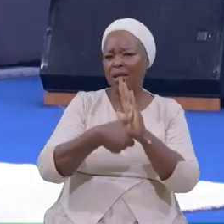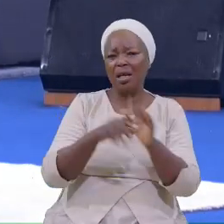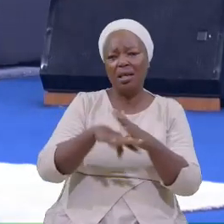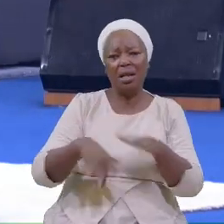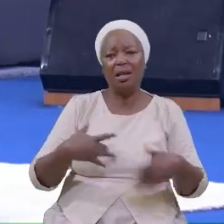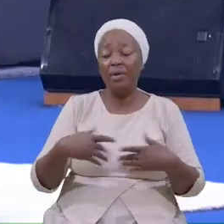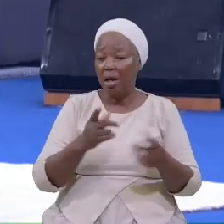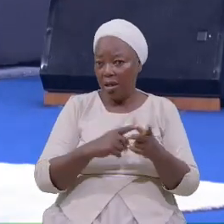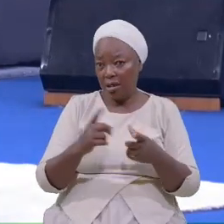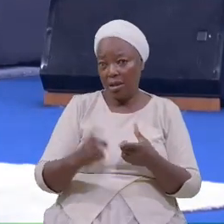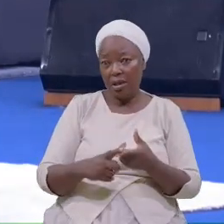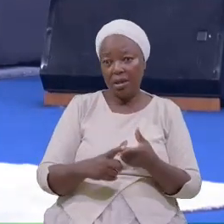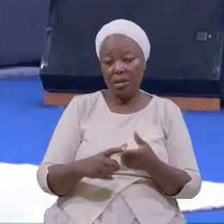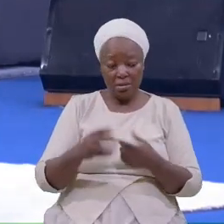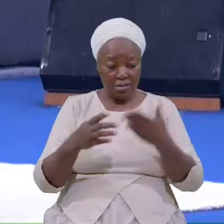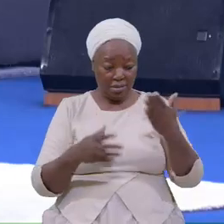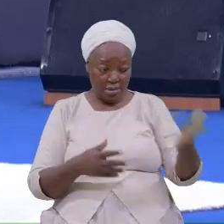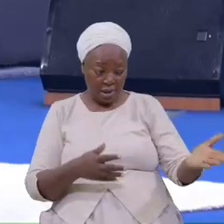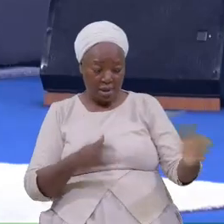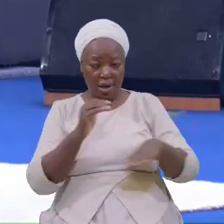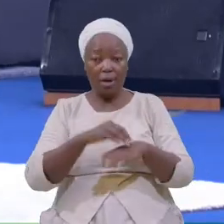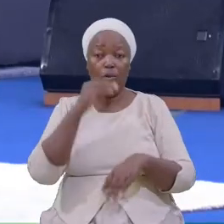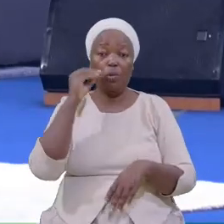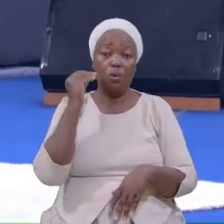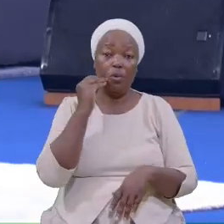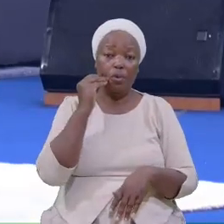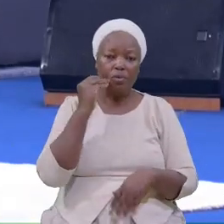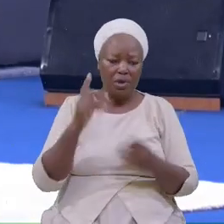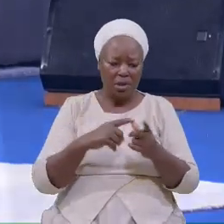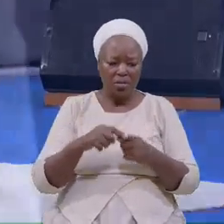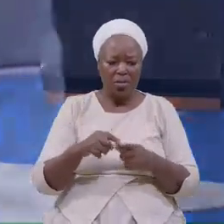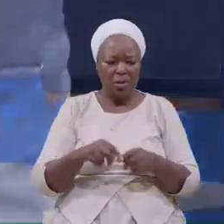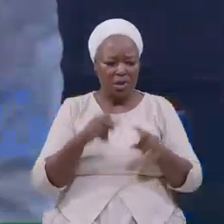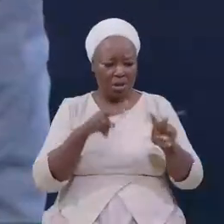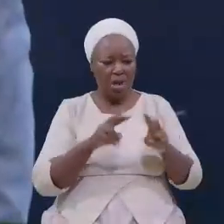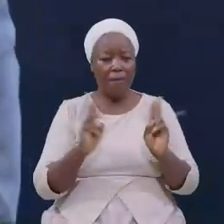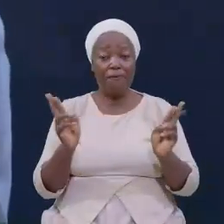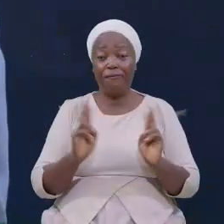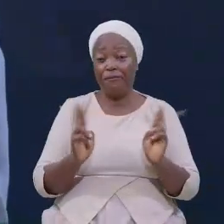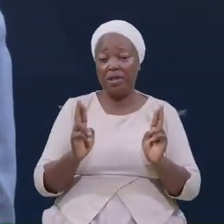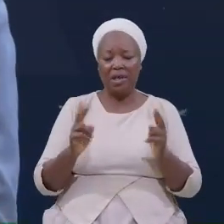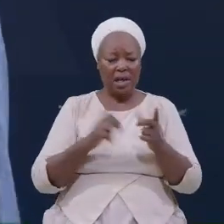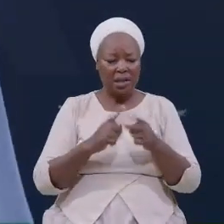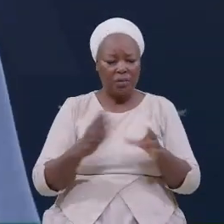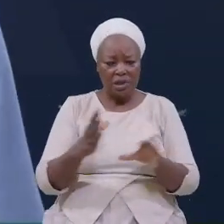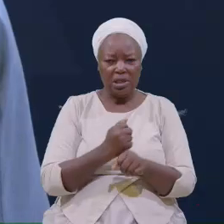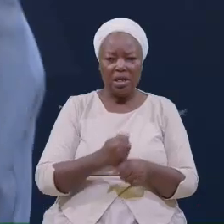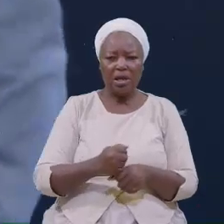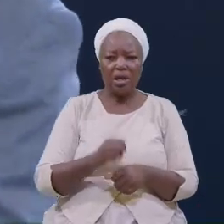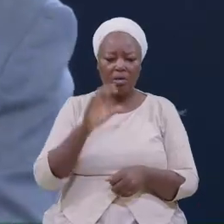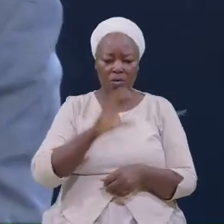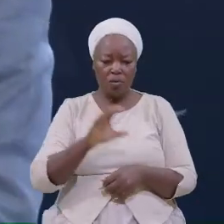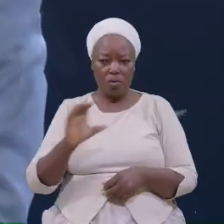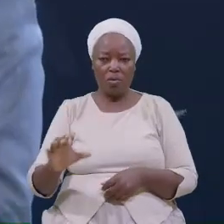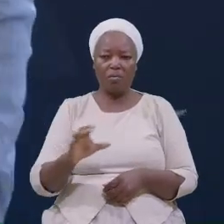And right there at home, we look at the fridge and we take drinks. Mommy is not